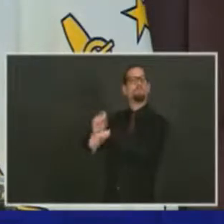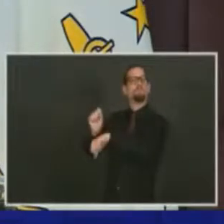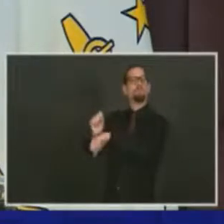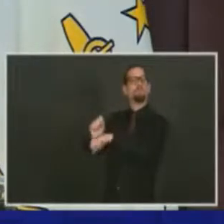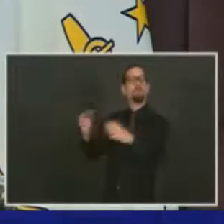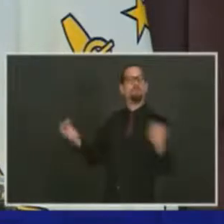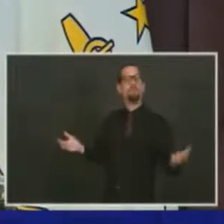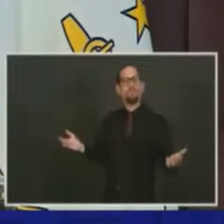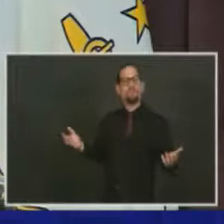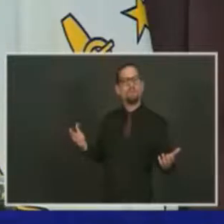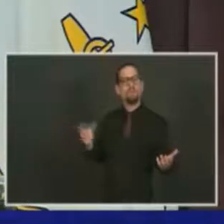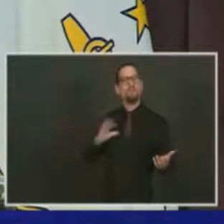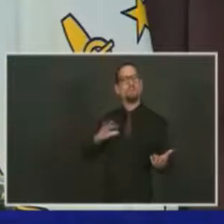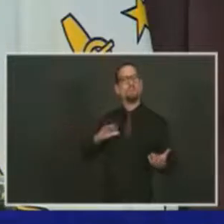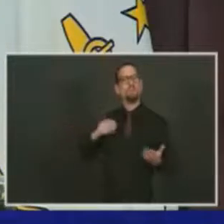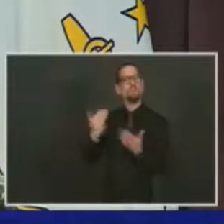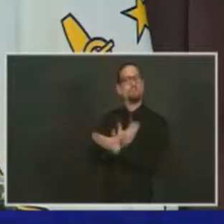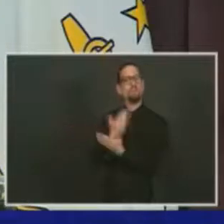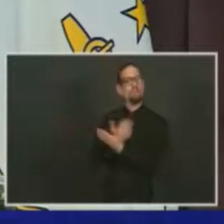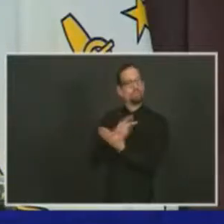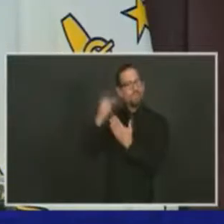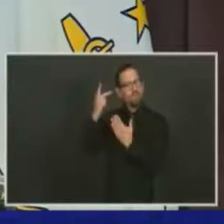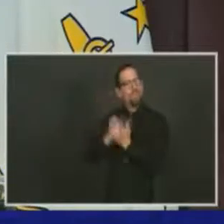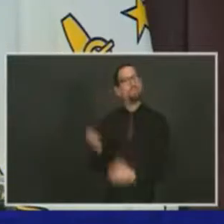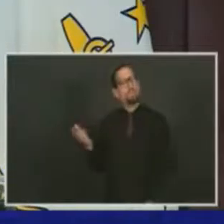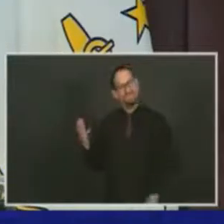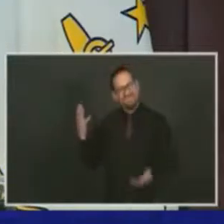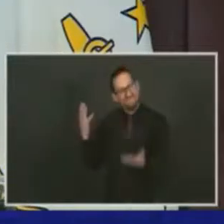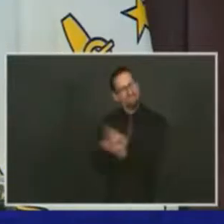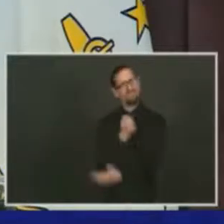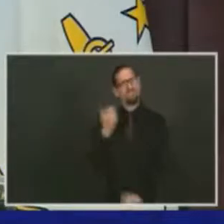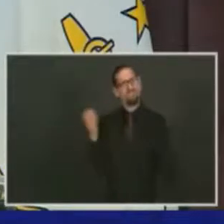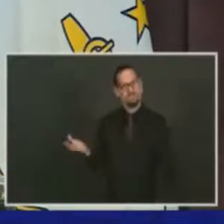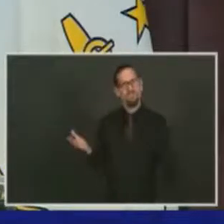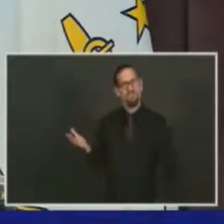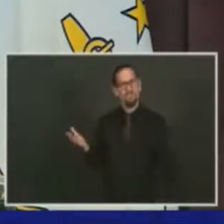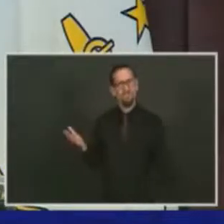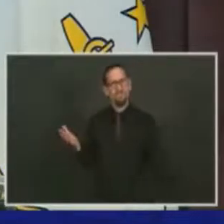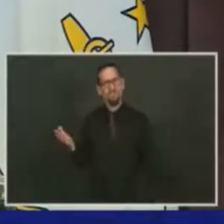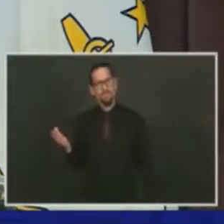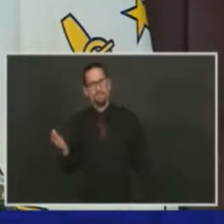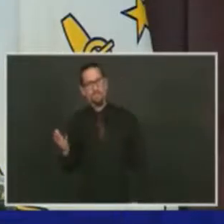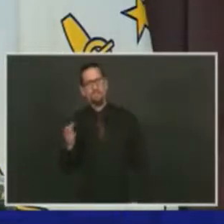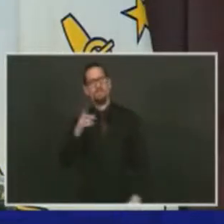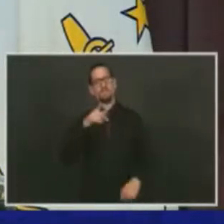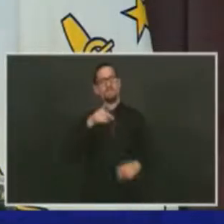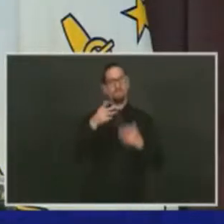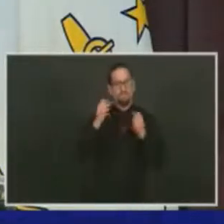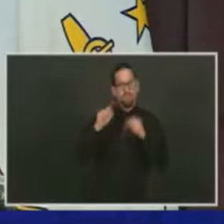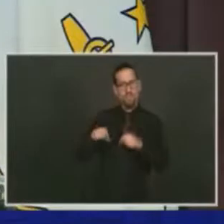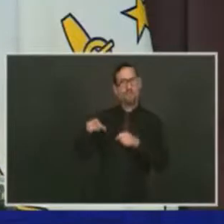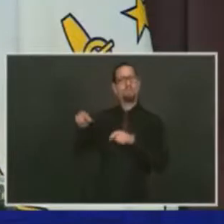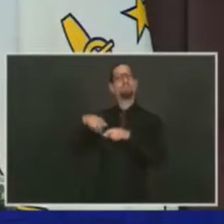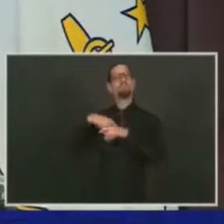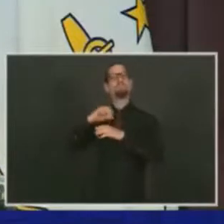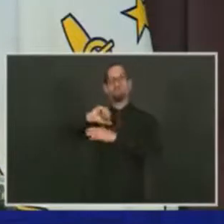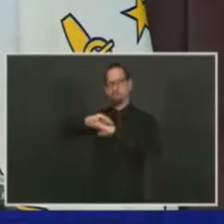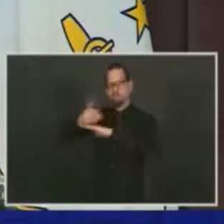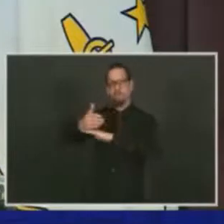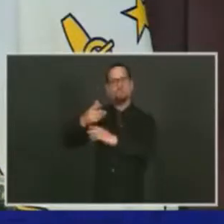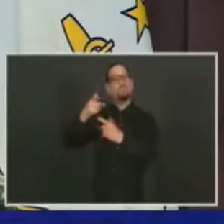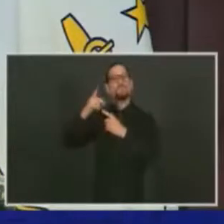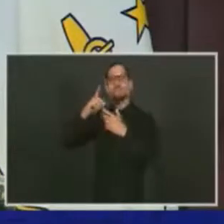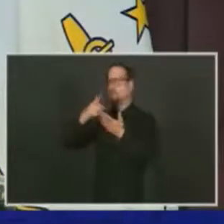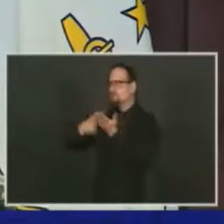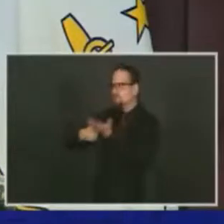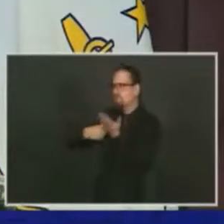job. But now, because of what I'm announcing, you can also chat virtually with Skipper. Skipper is our new